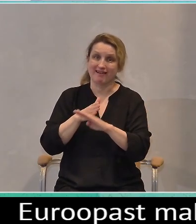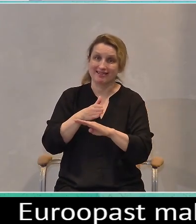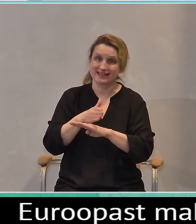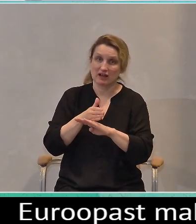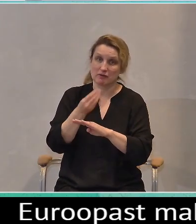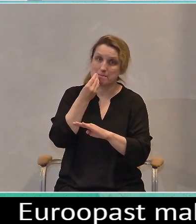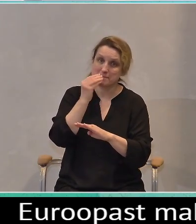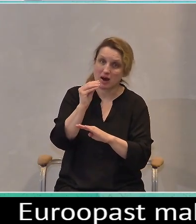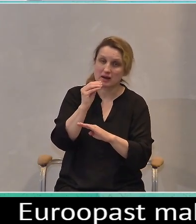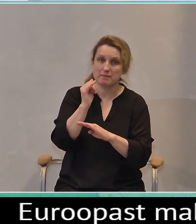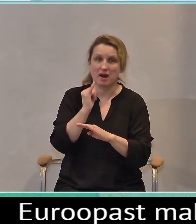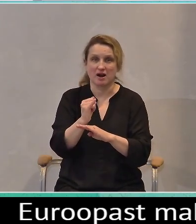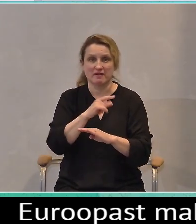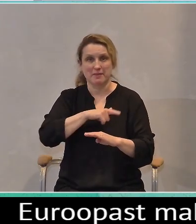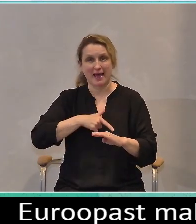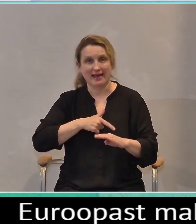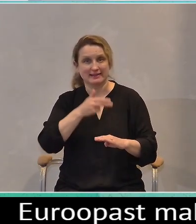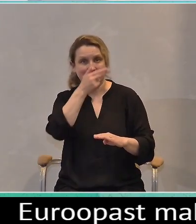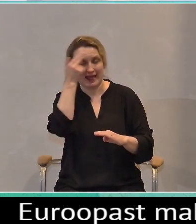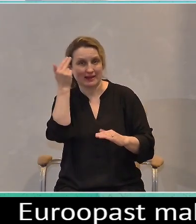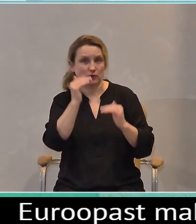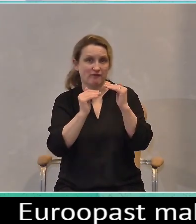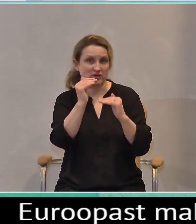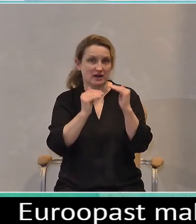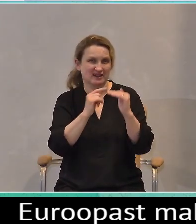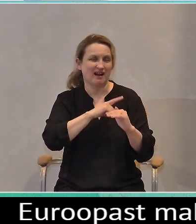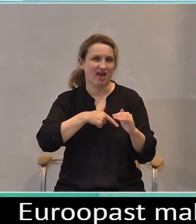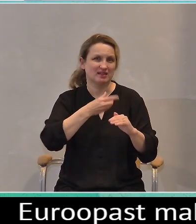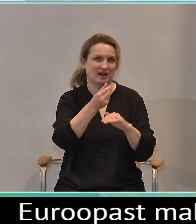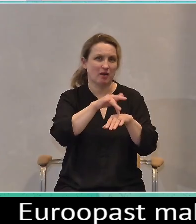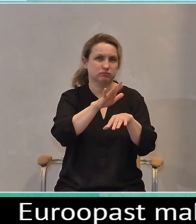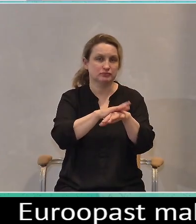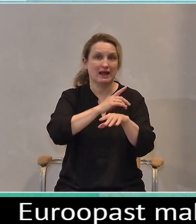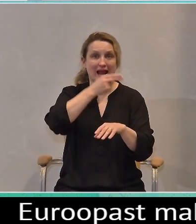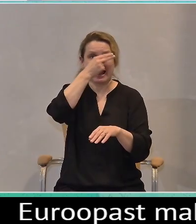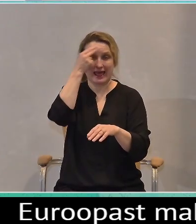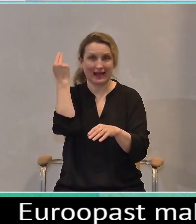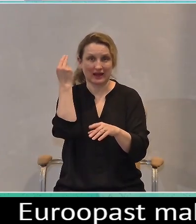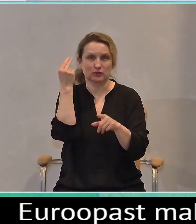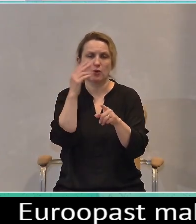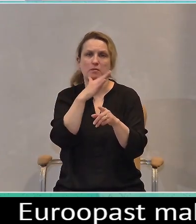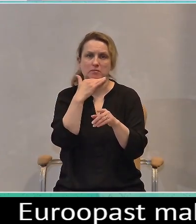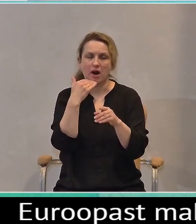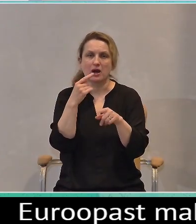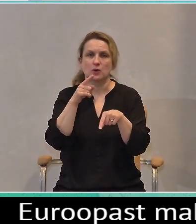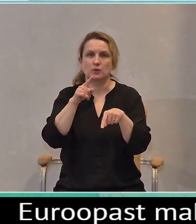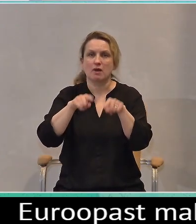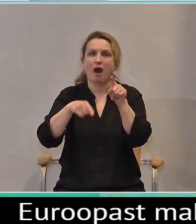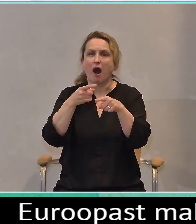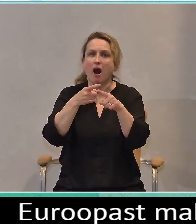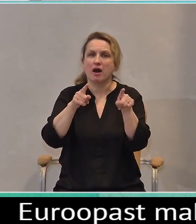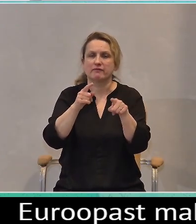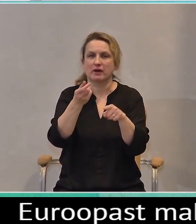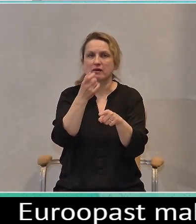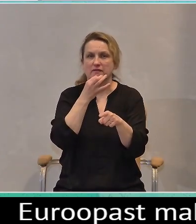European median or average, and/or against Latvia and Lithuania. Latvia has run out of money.